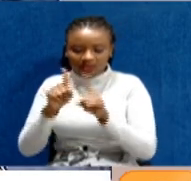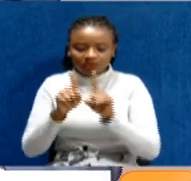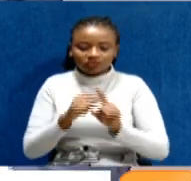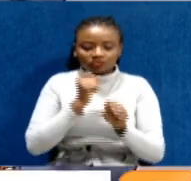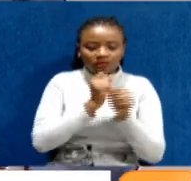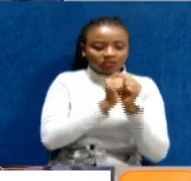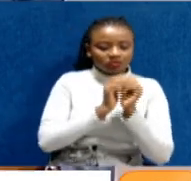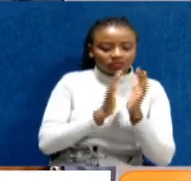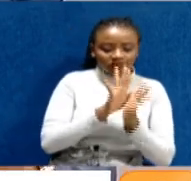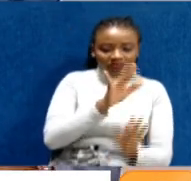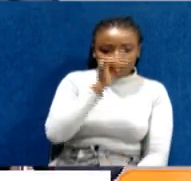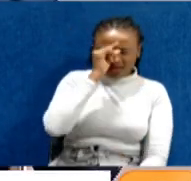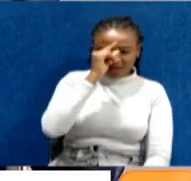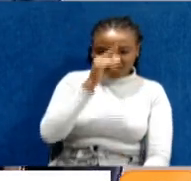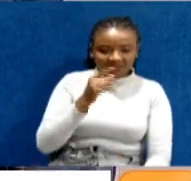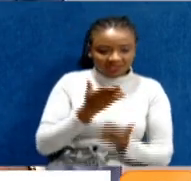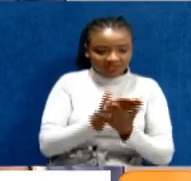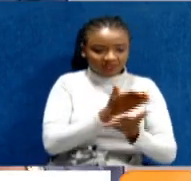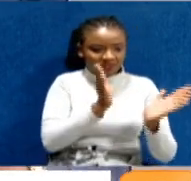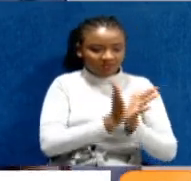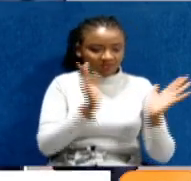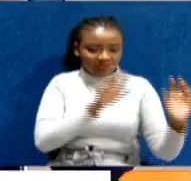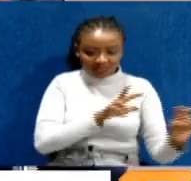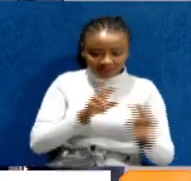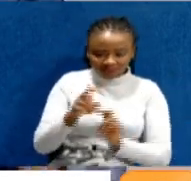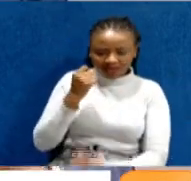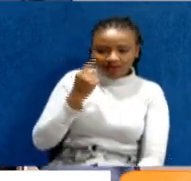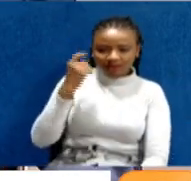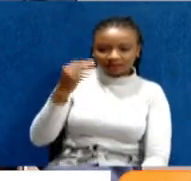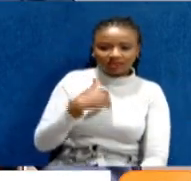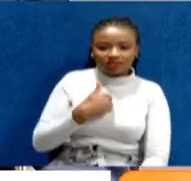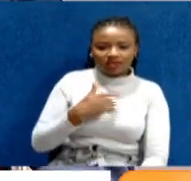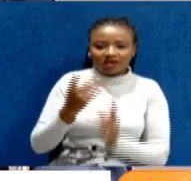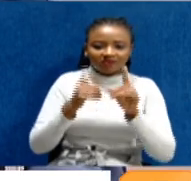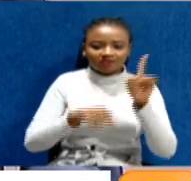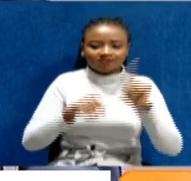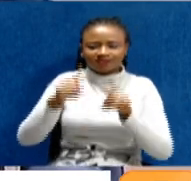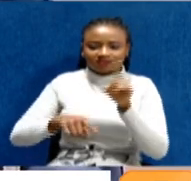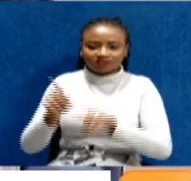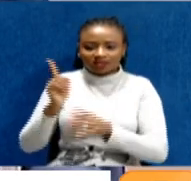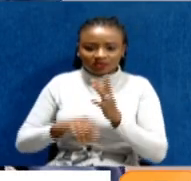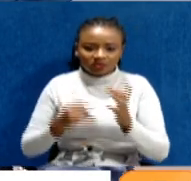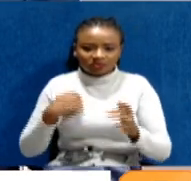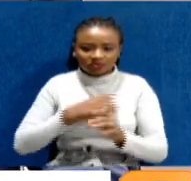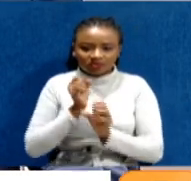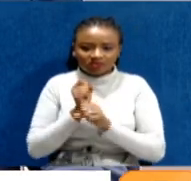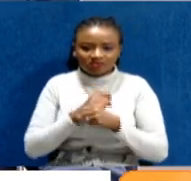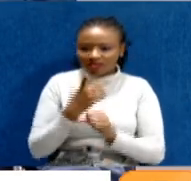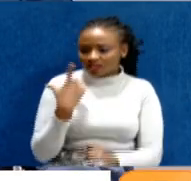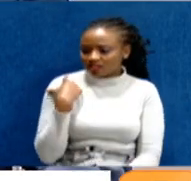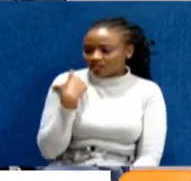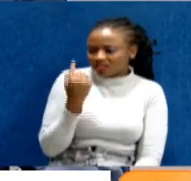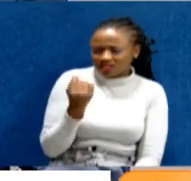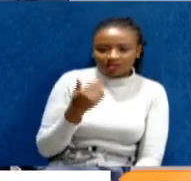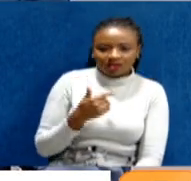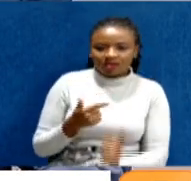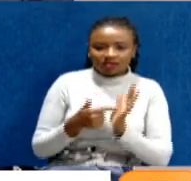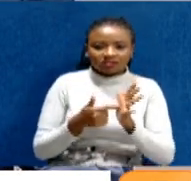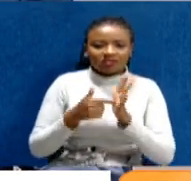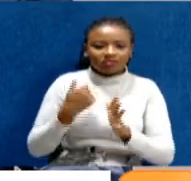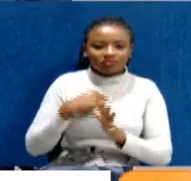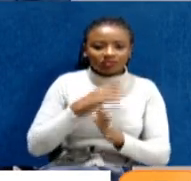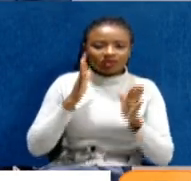is happening, and to ensure that we have diversity in what we produce. Trevor, let me say this, yeah. just a short while ago, yeah. we used to have a